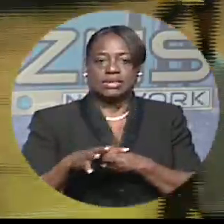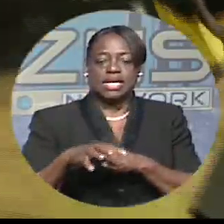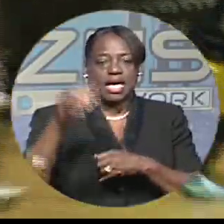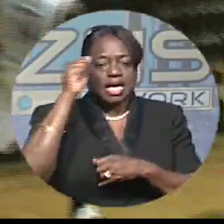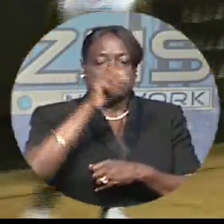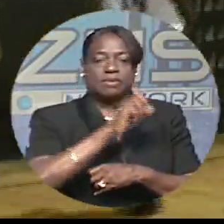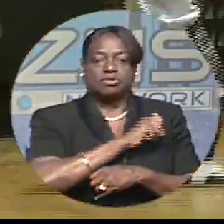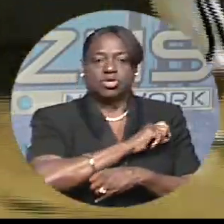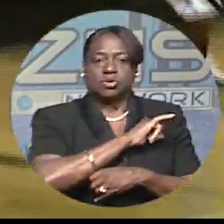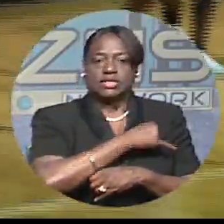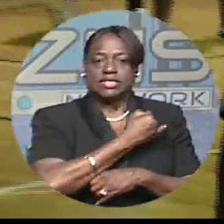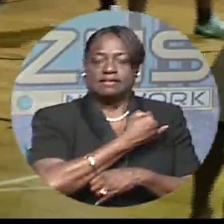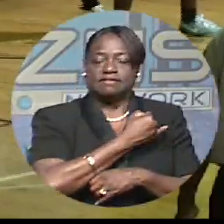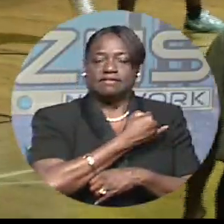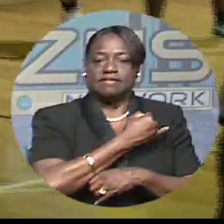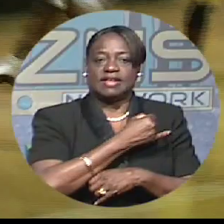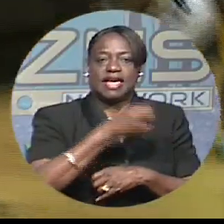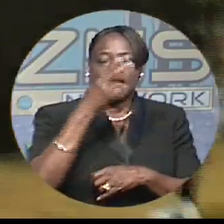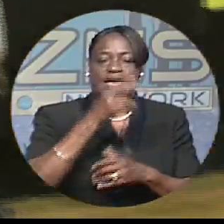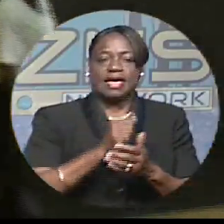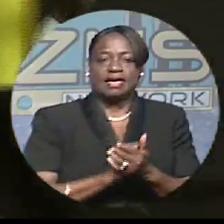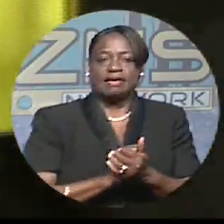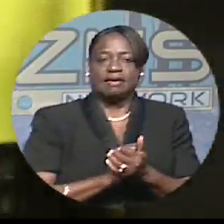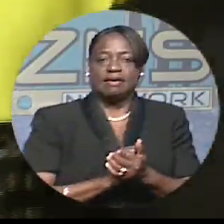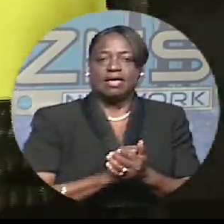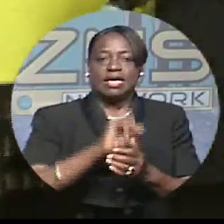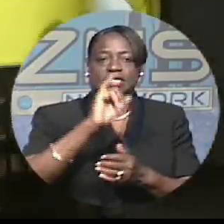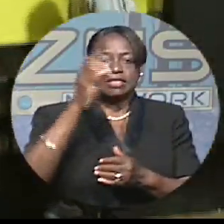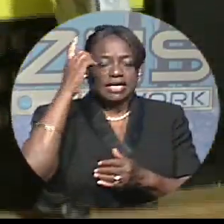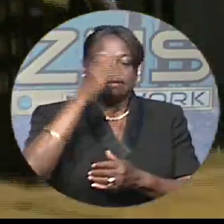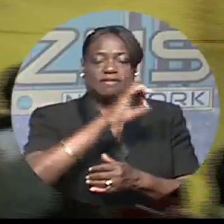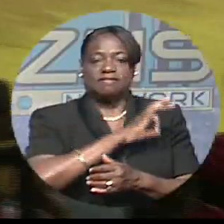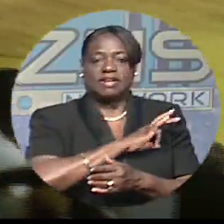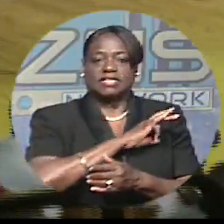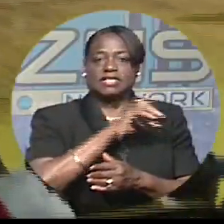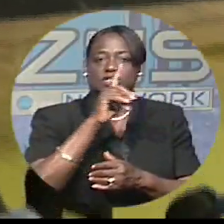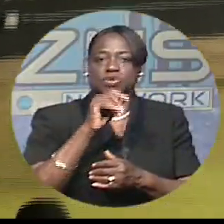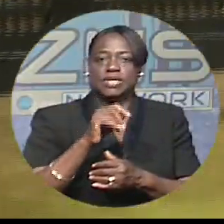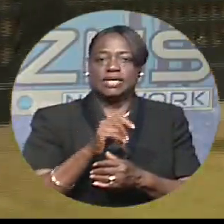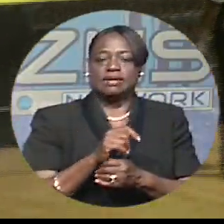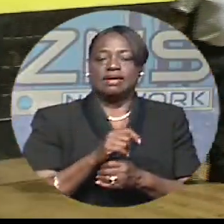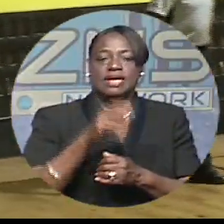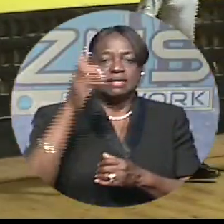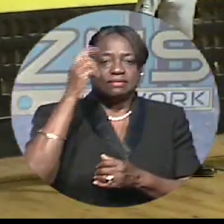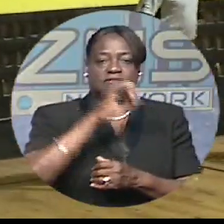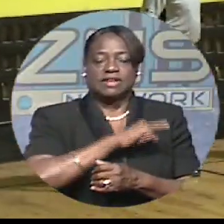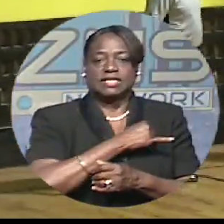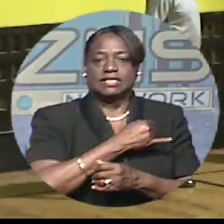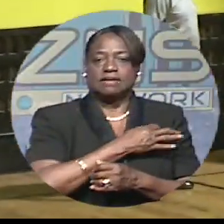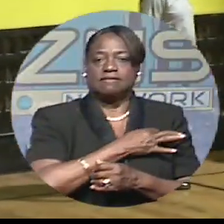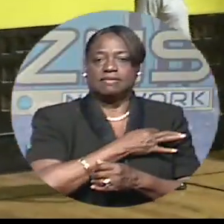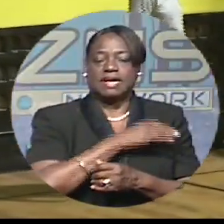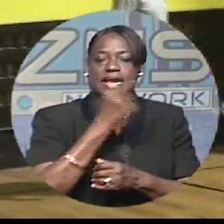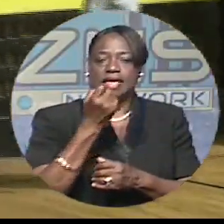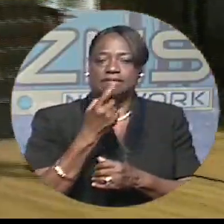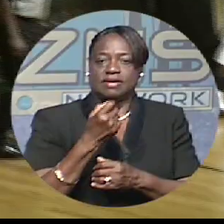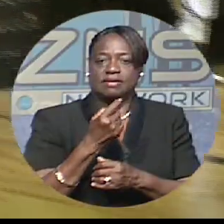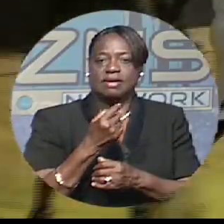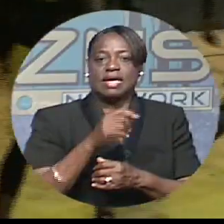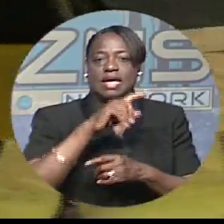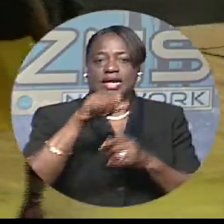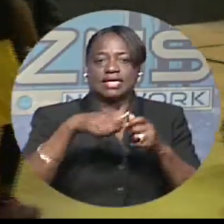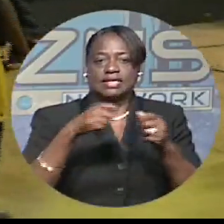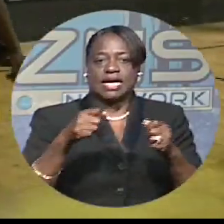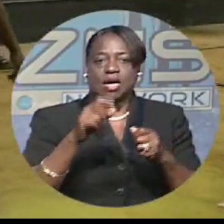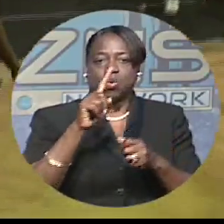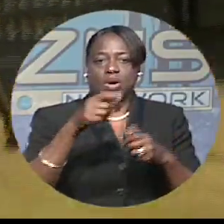had a game-high 33 points. Devin Ferguson added 20, while Vernon Stubbs finished up with 11. The series now tied at one game